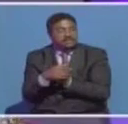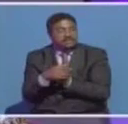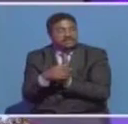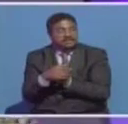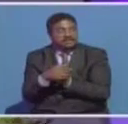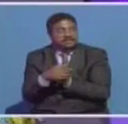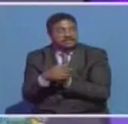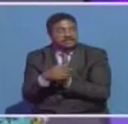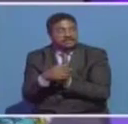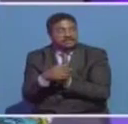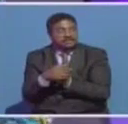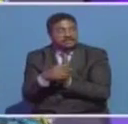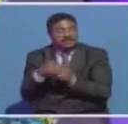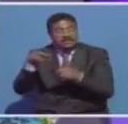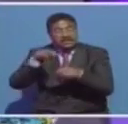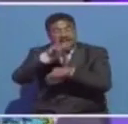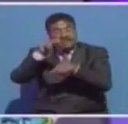I'll go with the natural disasters of